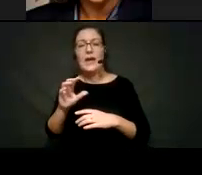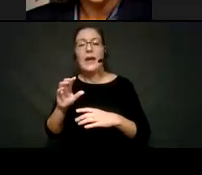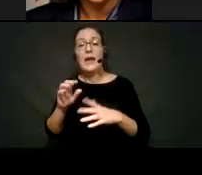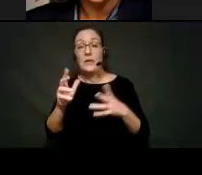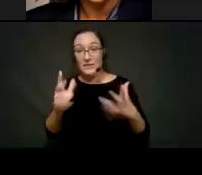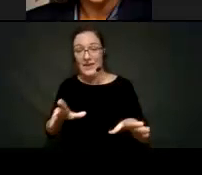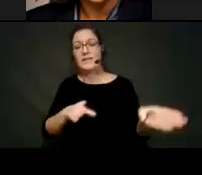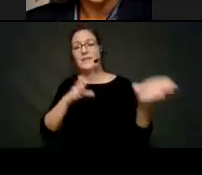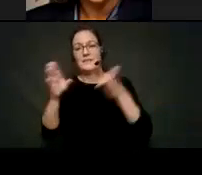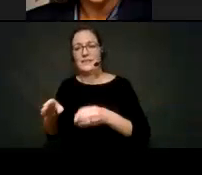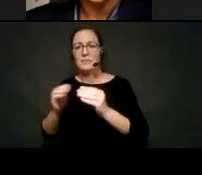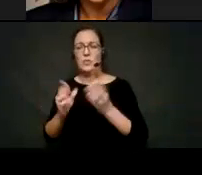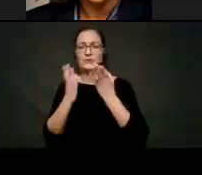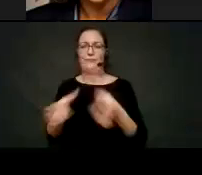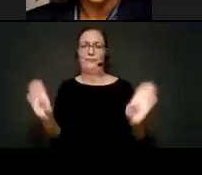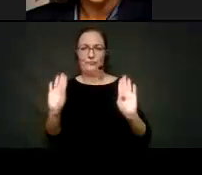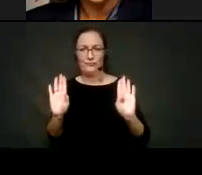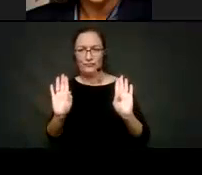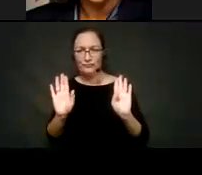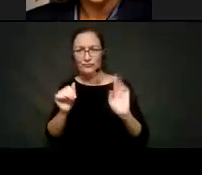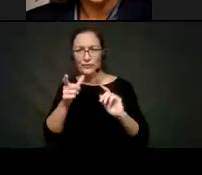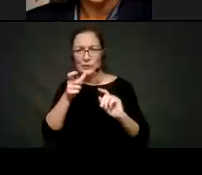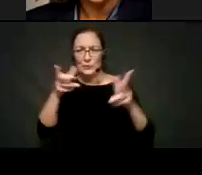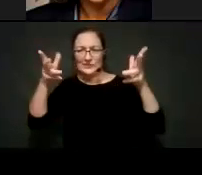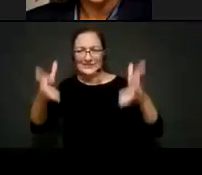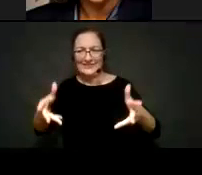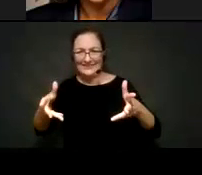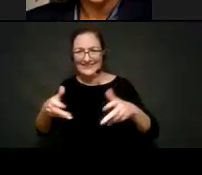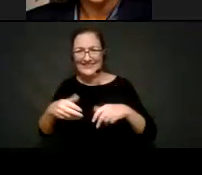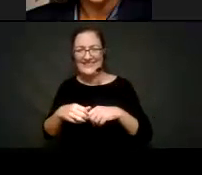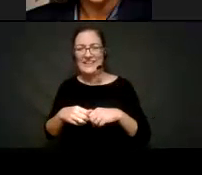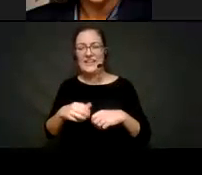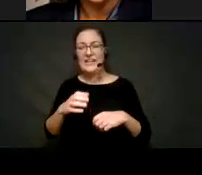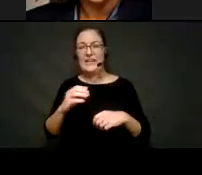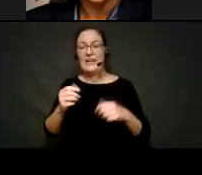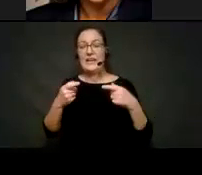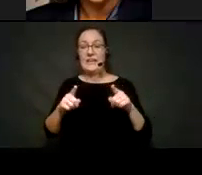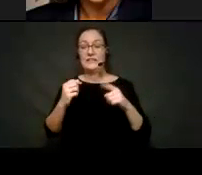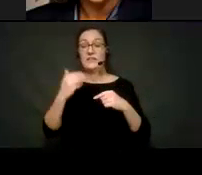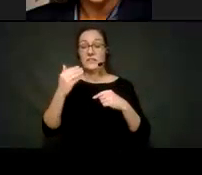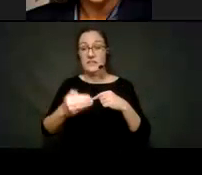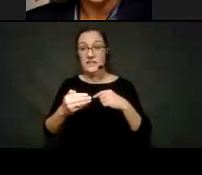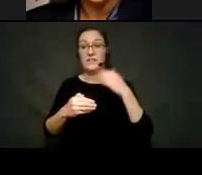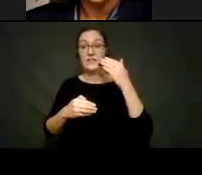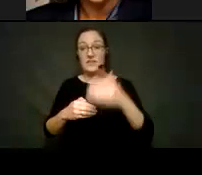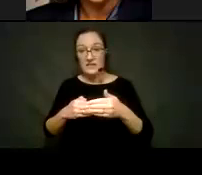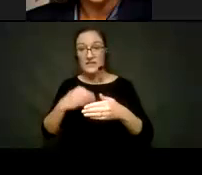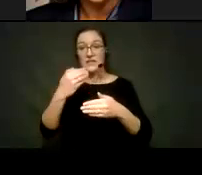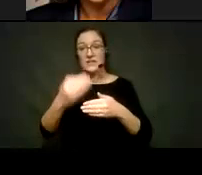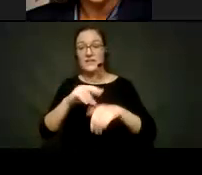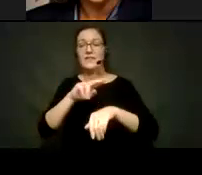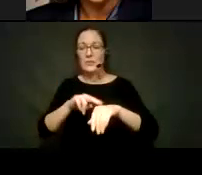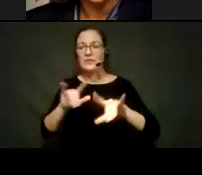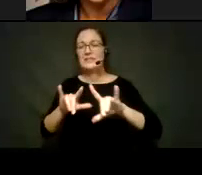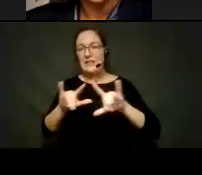into more the general population then, and as those phases are increasing, we would expect the manufacturing to increase and